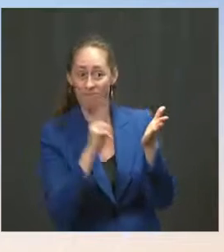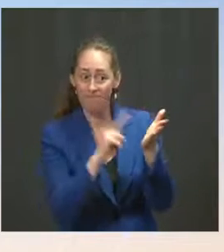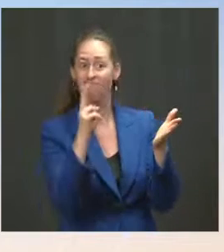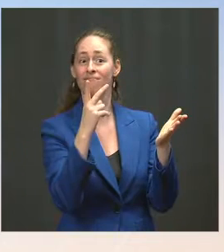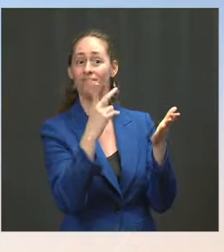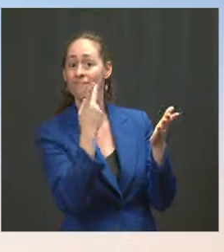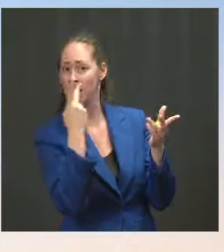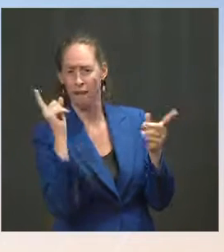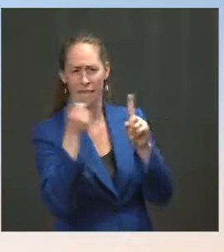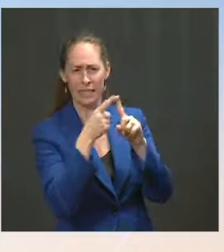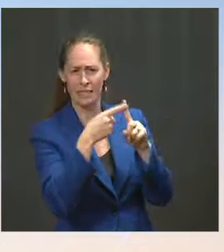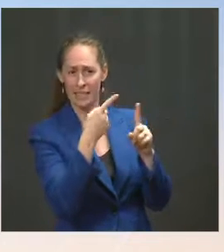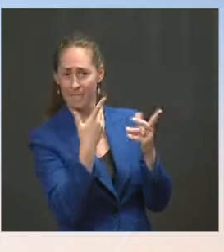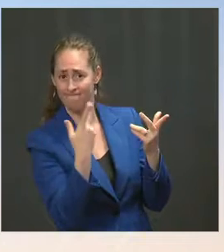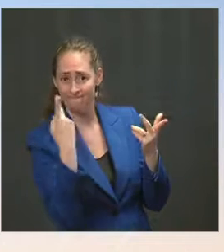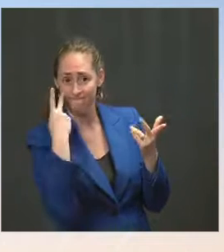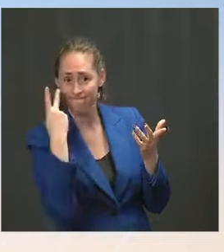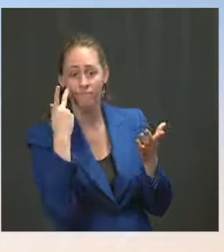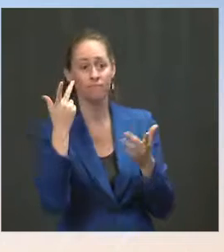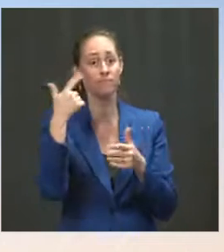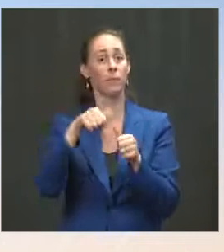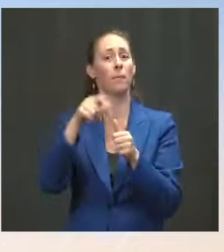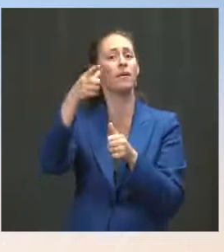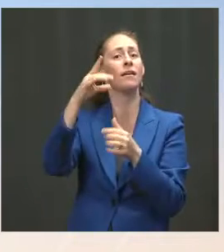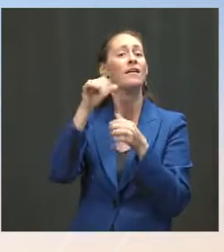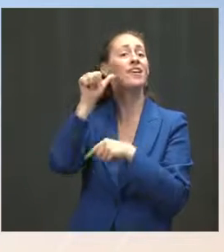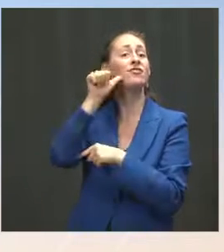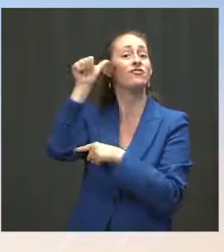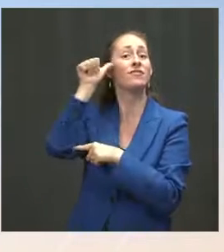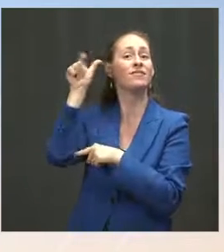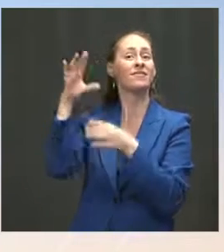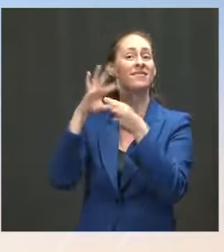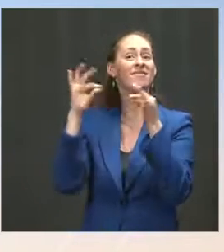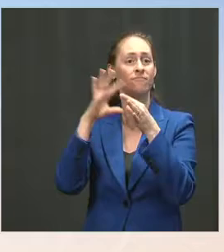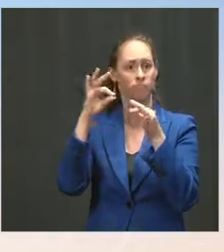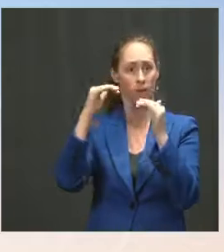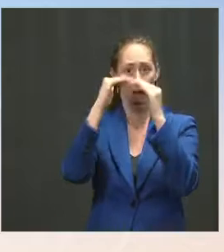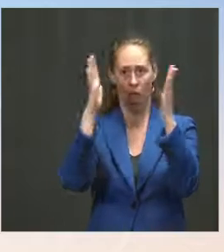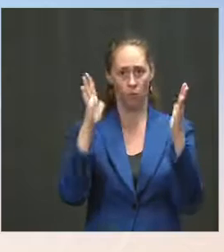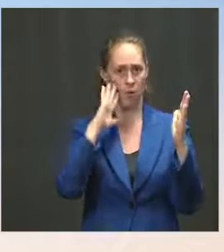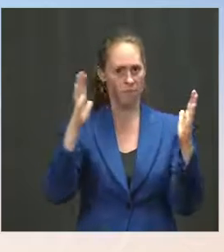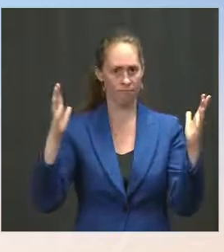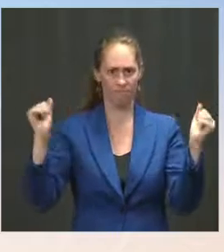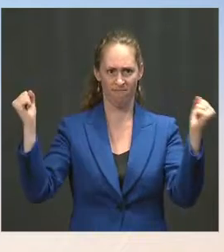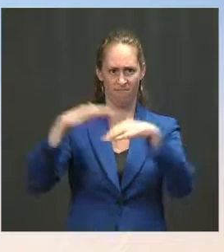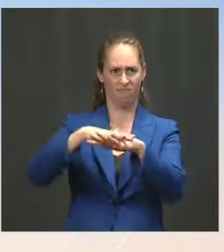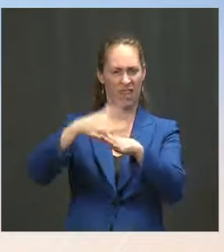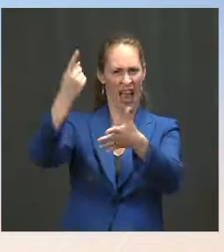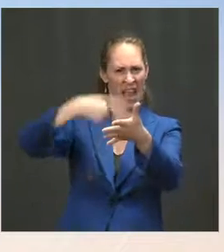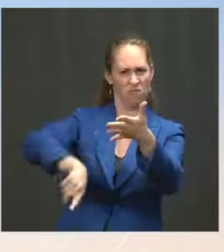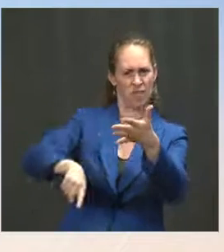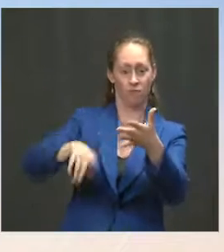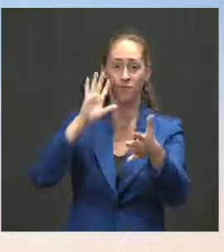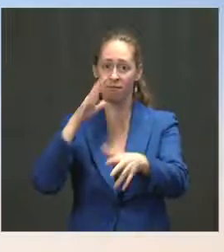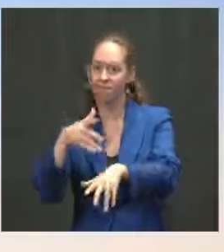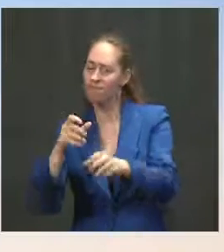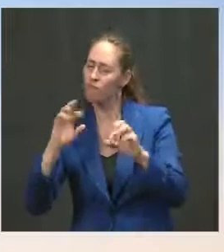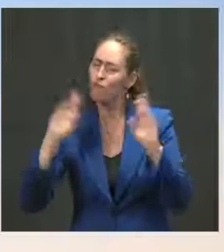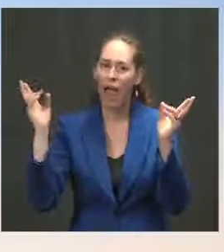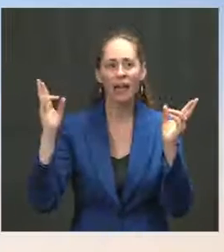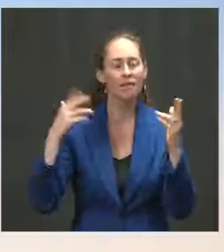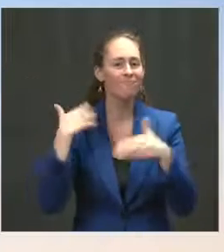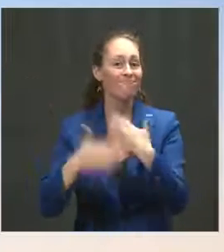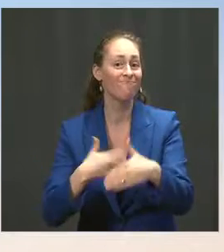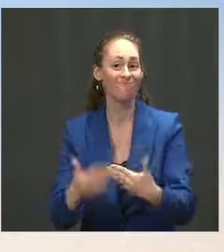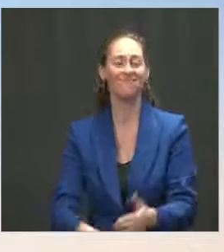next week. They're eager to get to work. We'll be deeply engaged in conversations when they return as well. And then just one more quick one. With